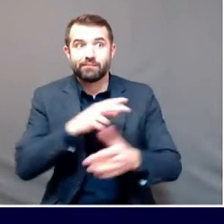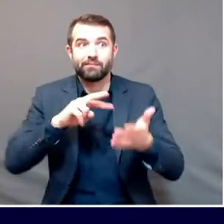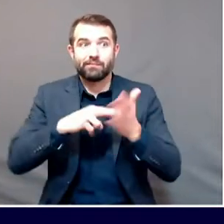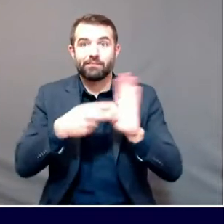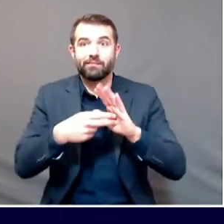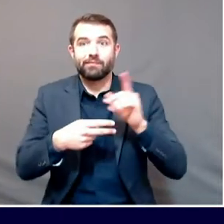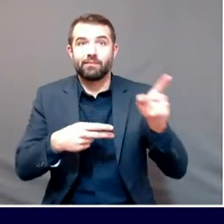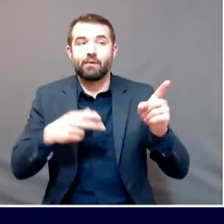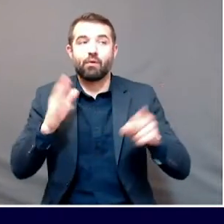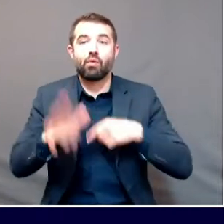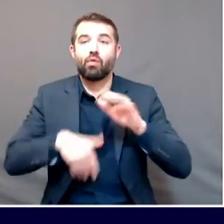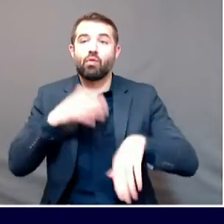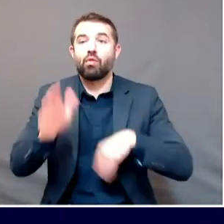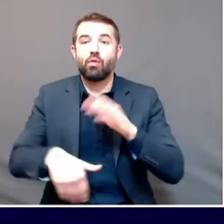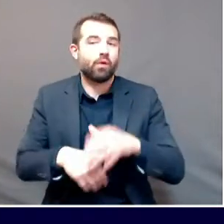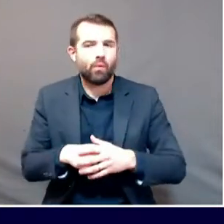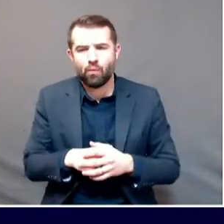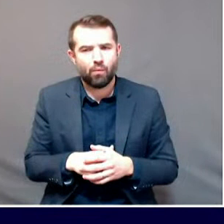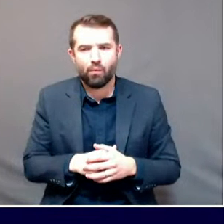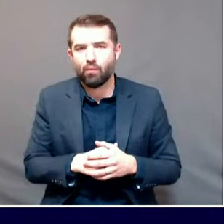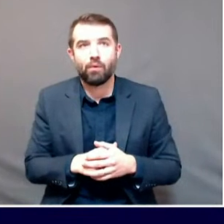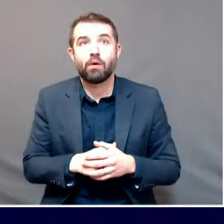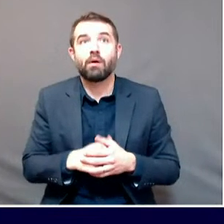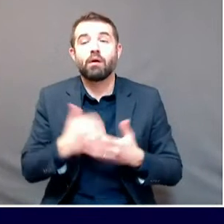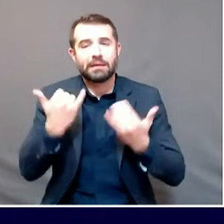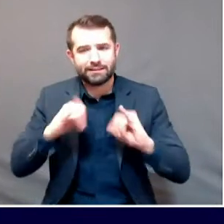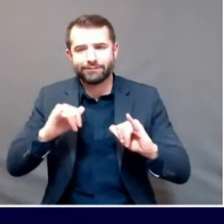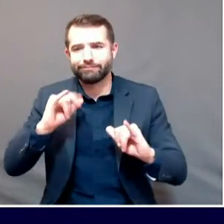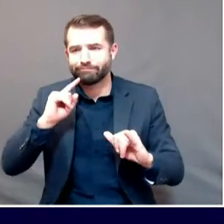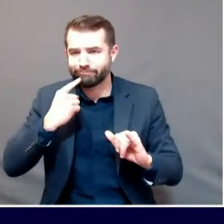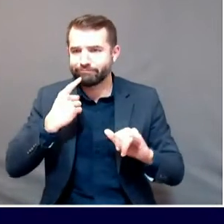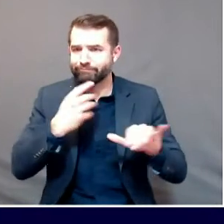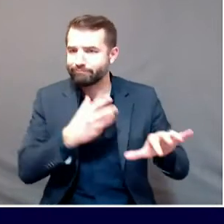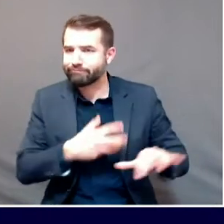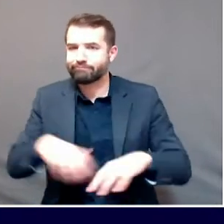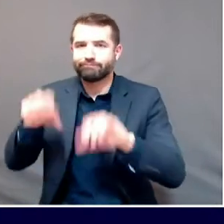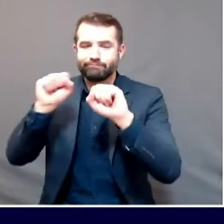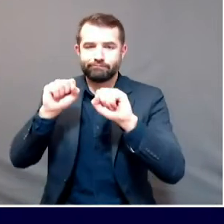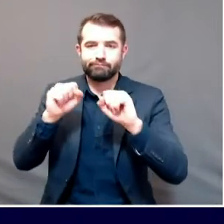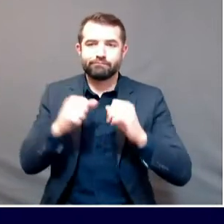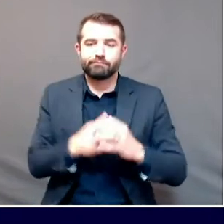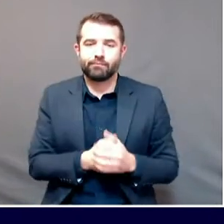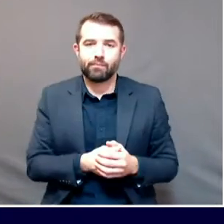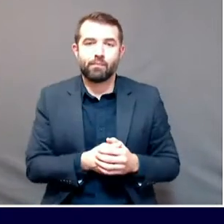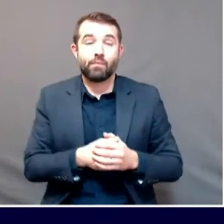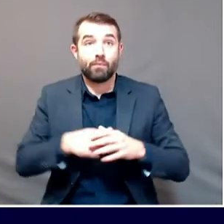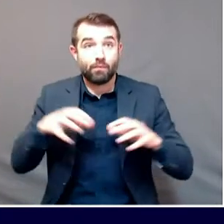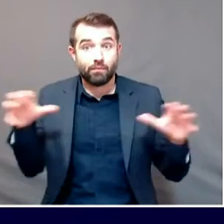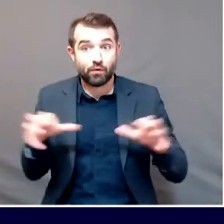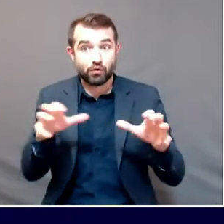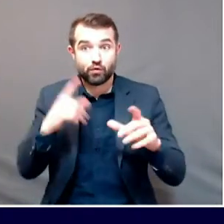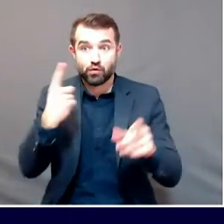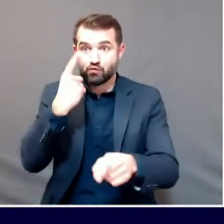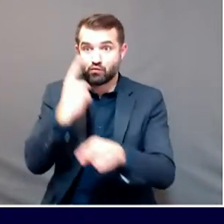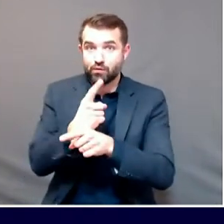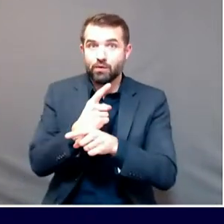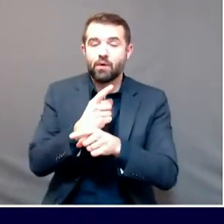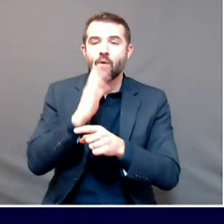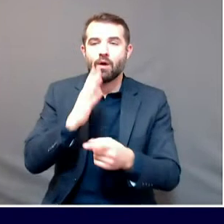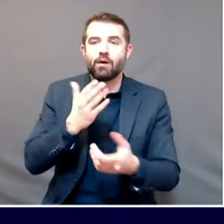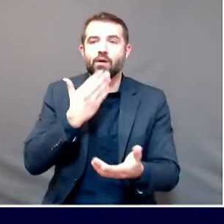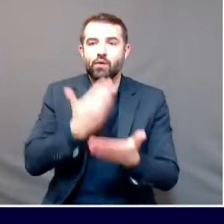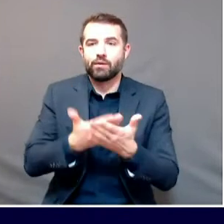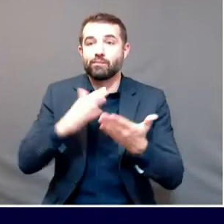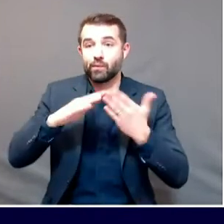outbreaks in hospitals being a function of community transmission and individuals congregating outside of work, for example, possibly